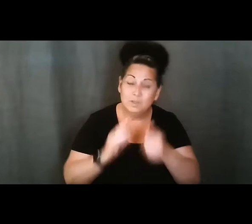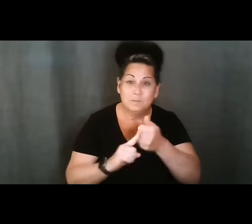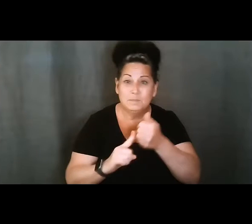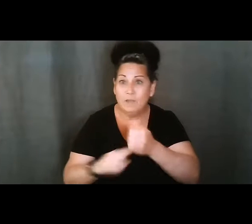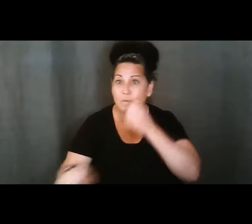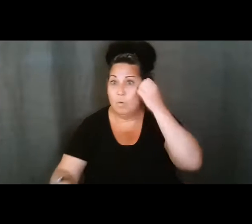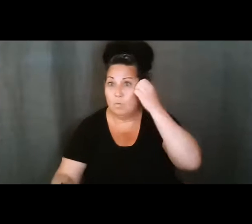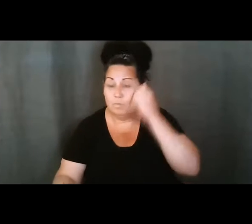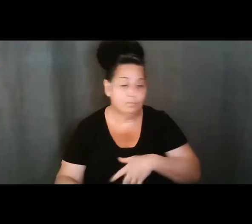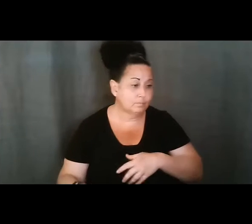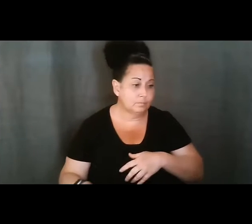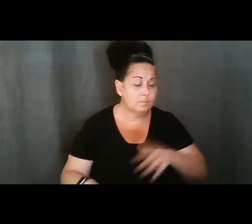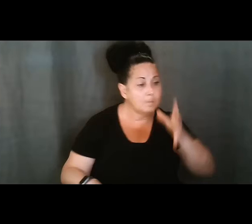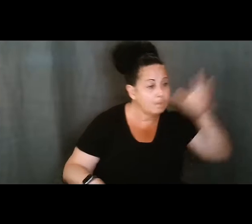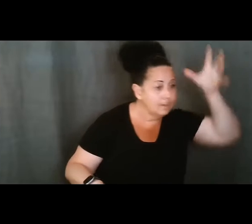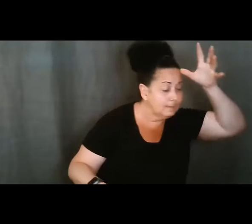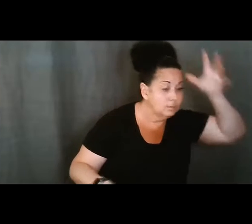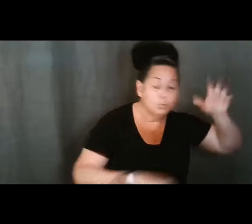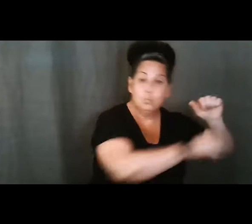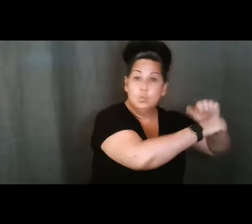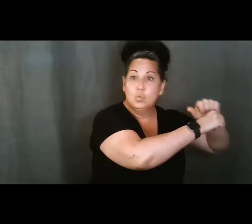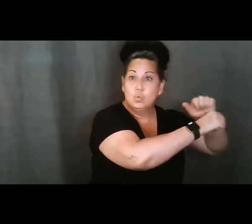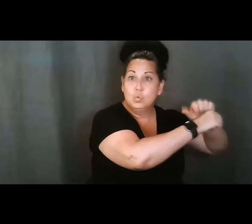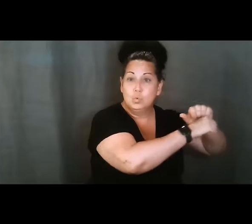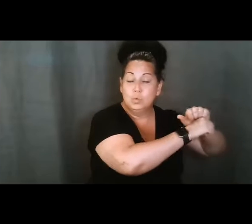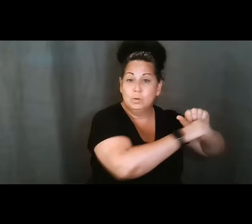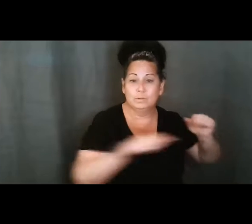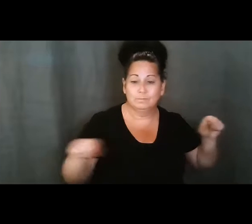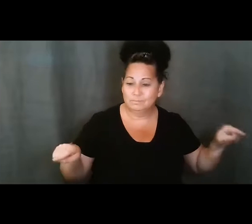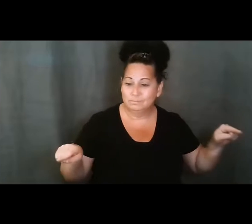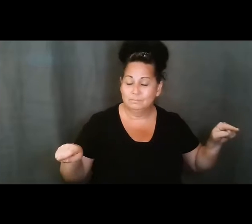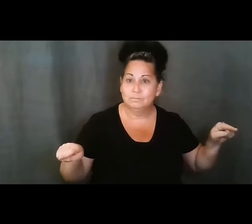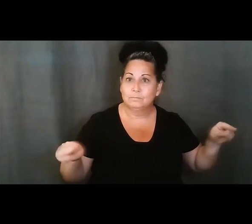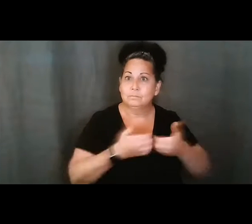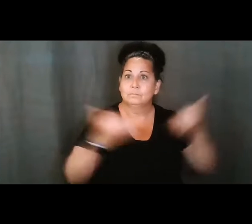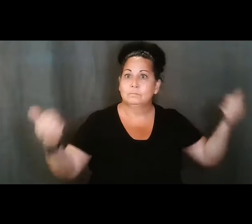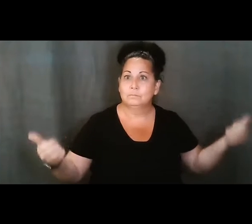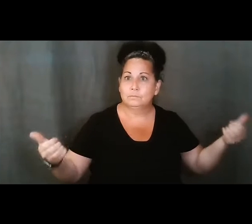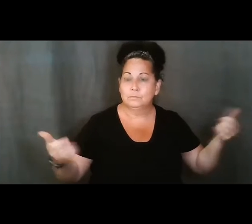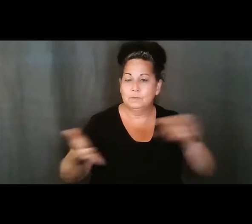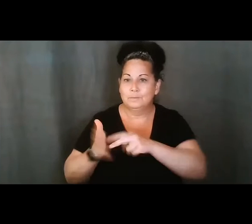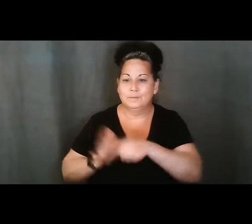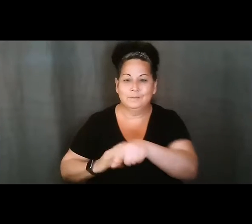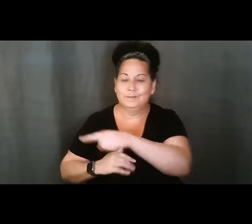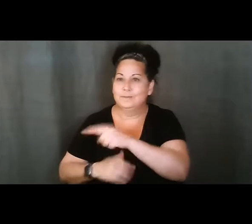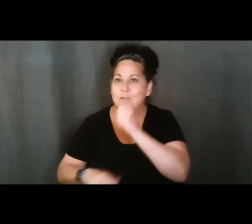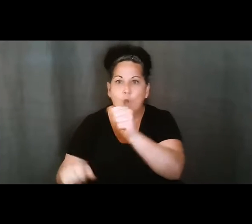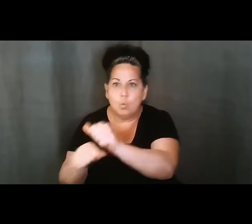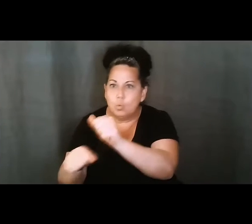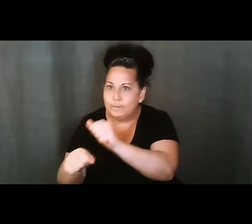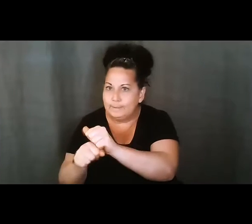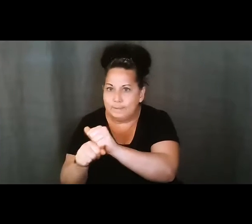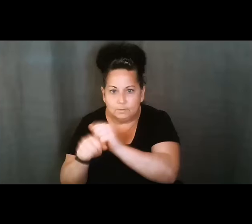place. So these strategies simply means that I have to teach you discipline. I have to give you strategies where we're sitting